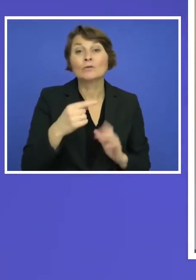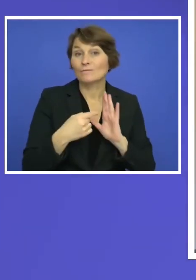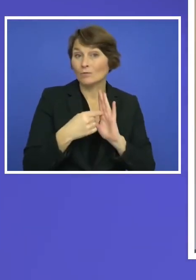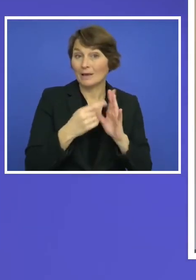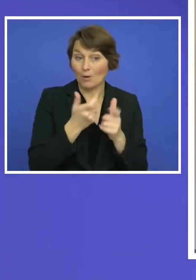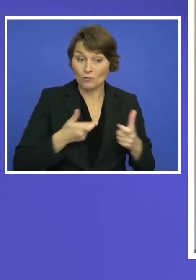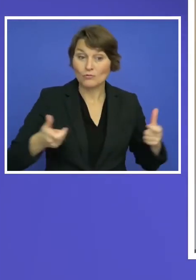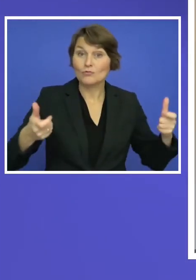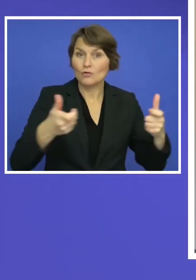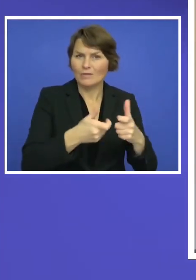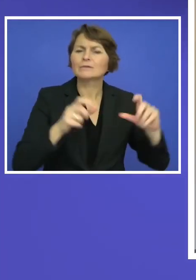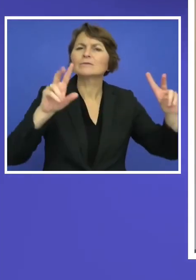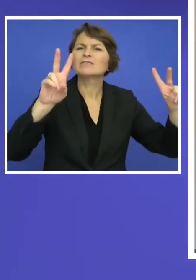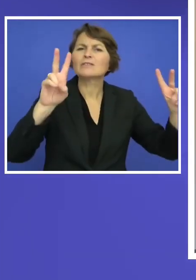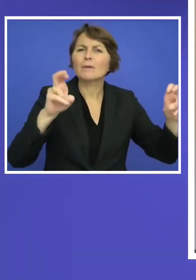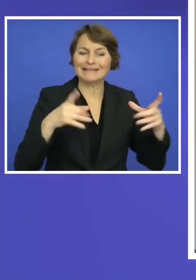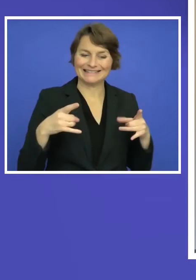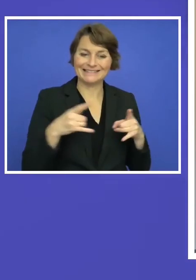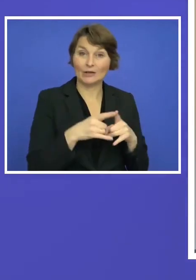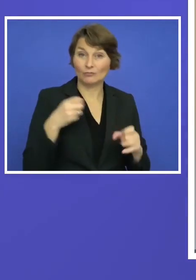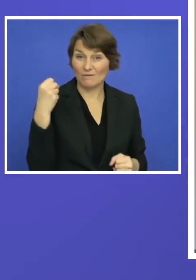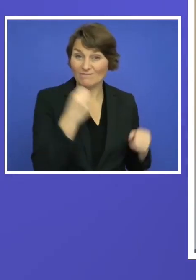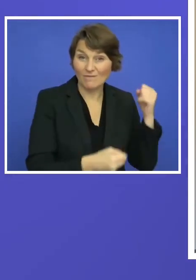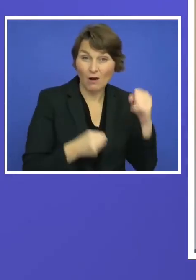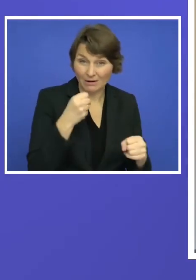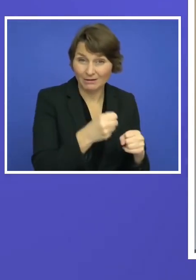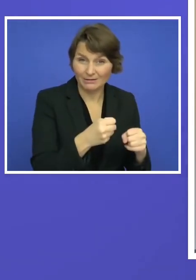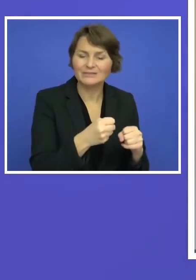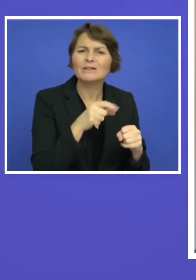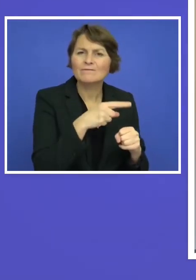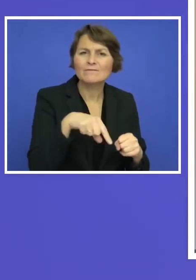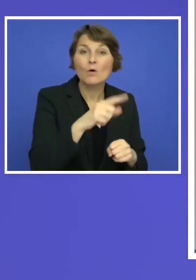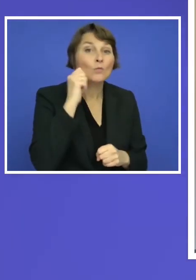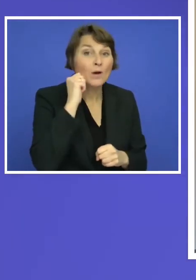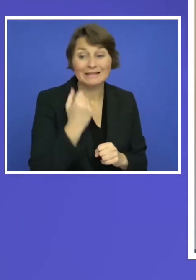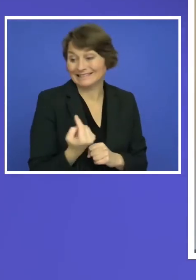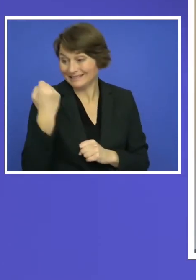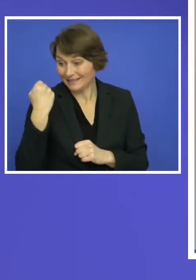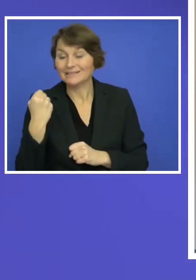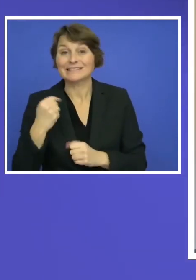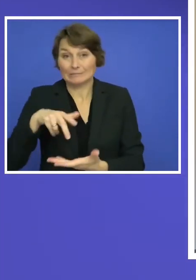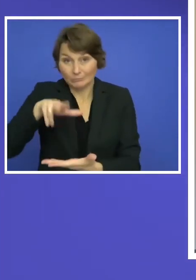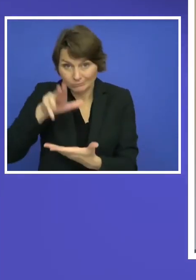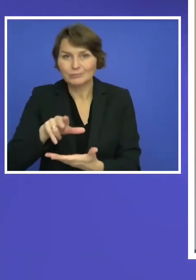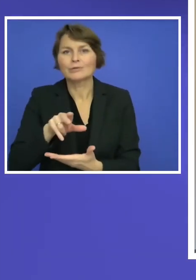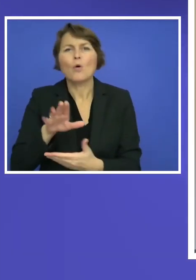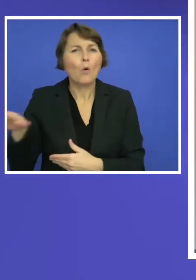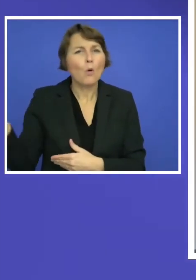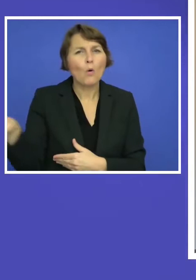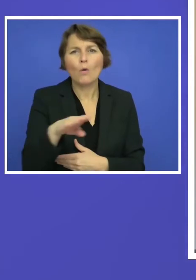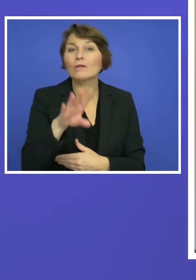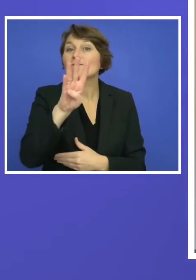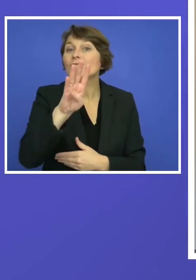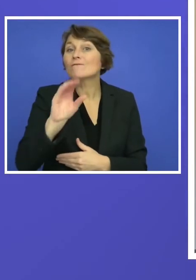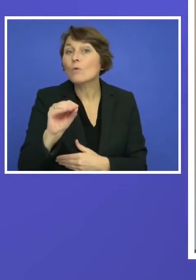of WHO and UfM, just approved by the UfM board, by all the 40 member states. So it's